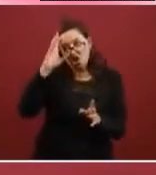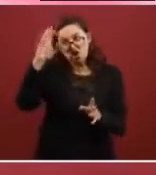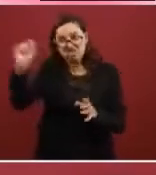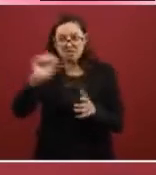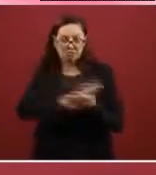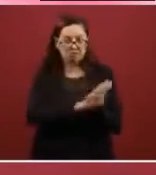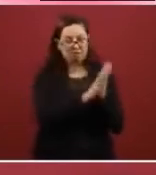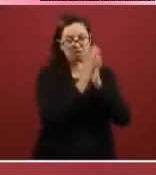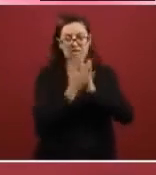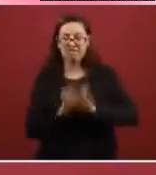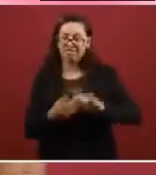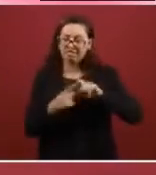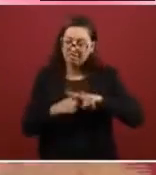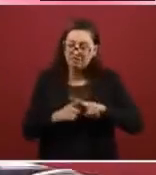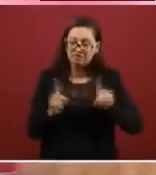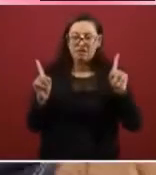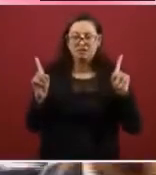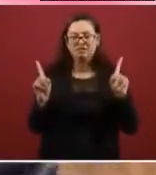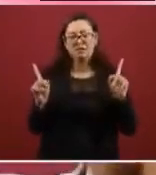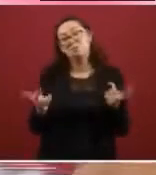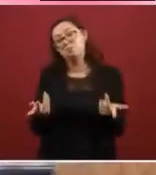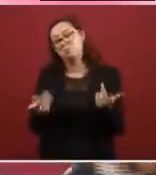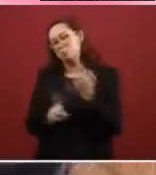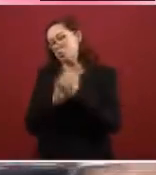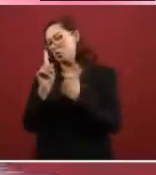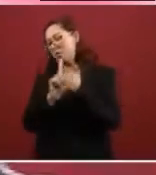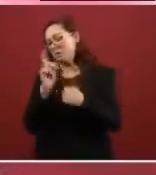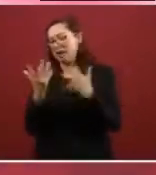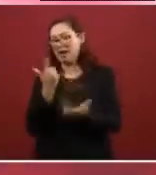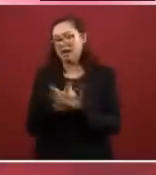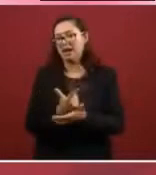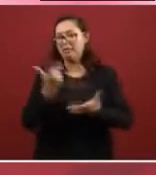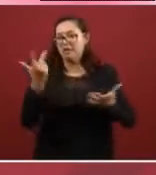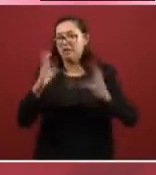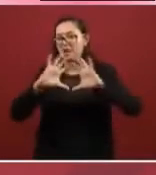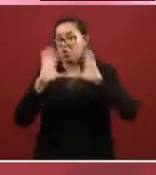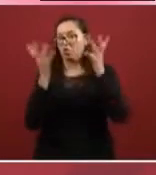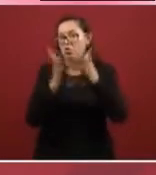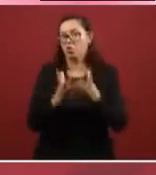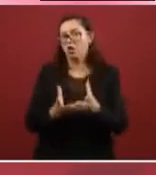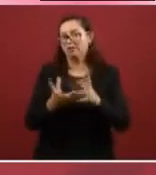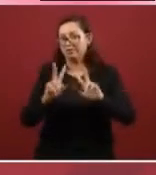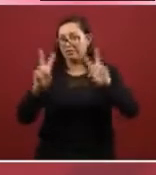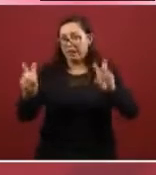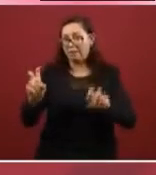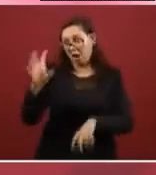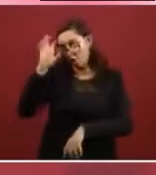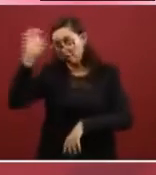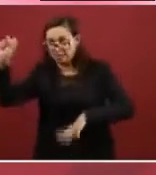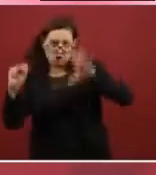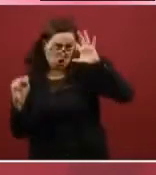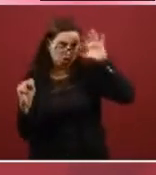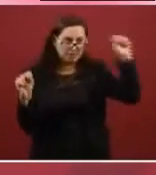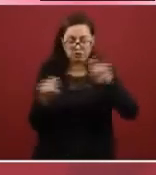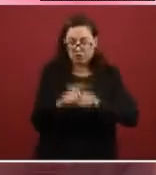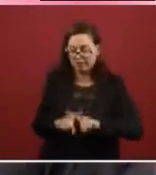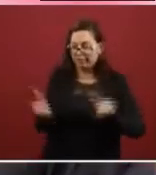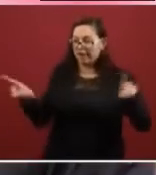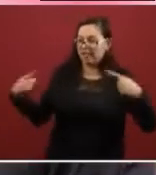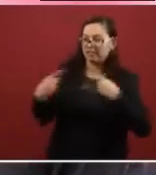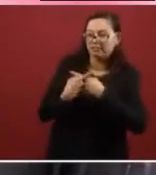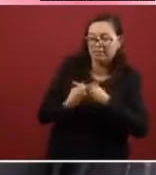different connotation in the world. Es un asunto importante de debate, that's an important conceptual debate prop or concept.